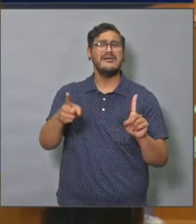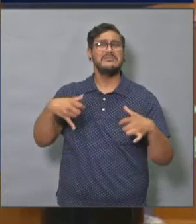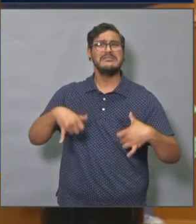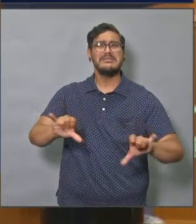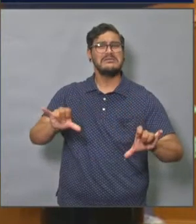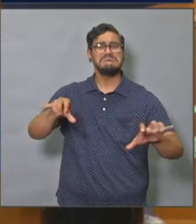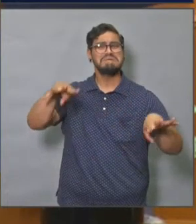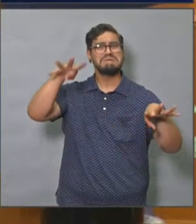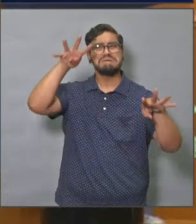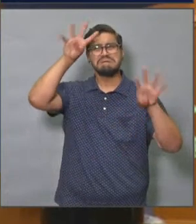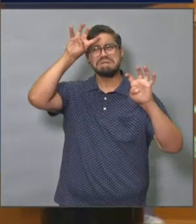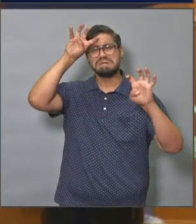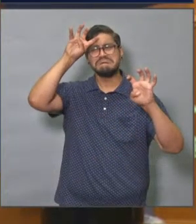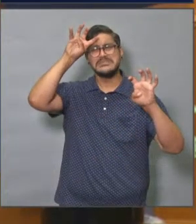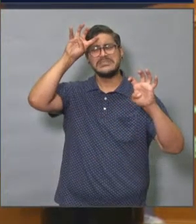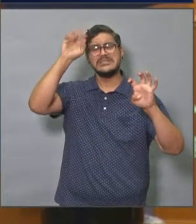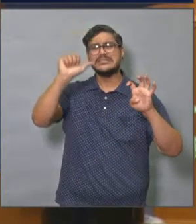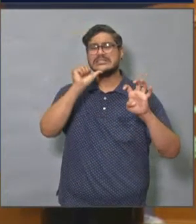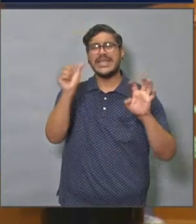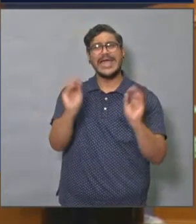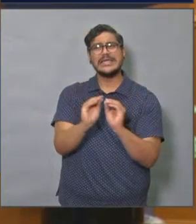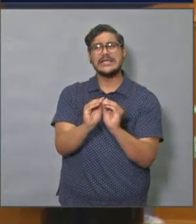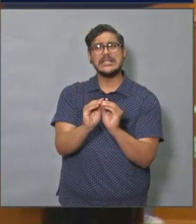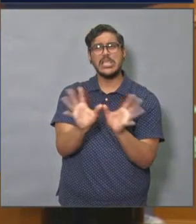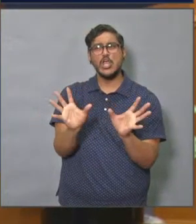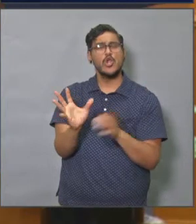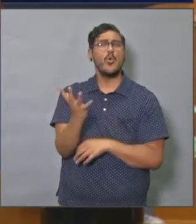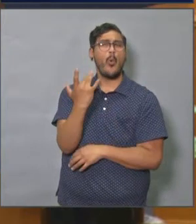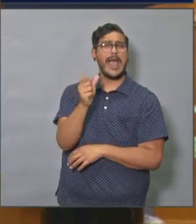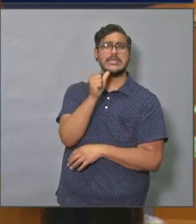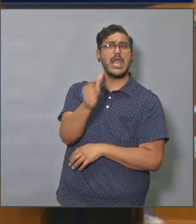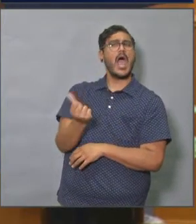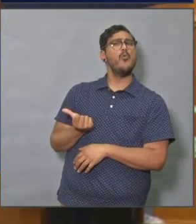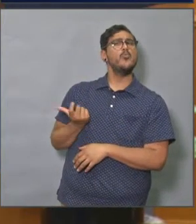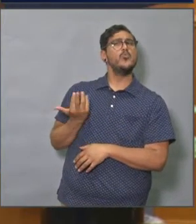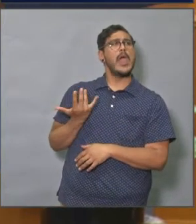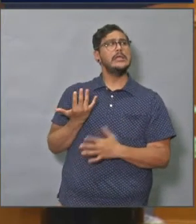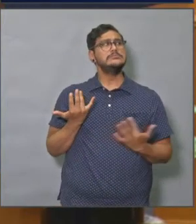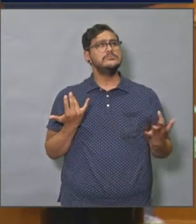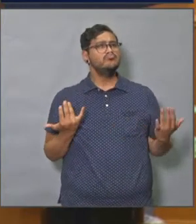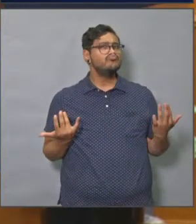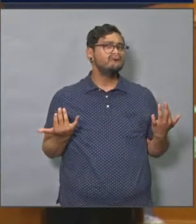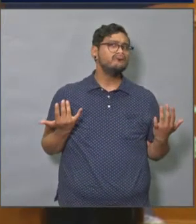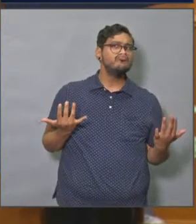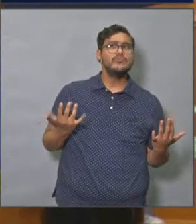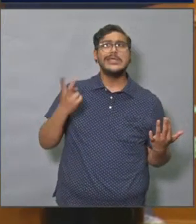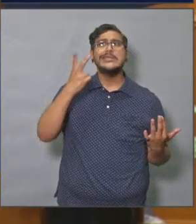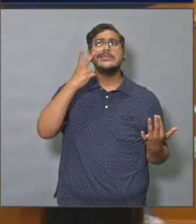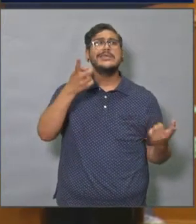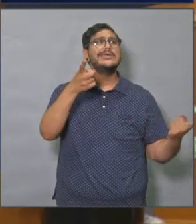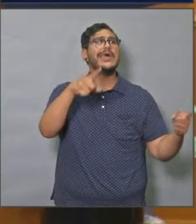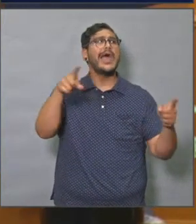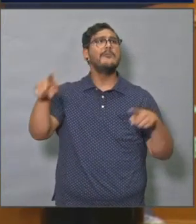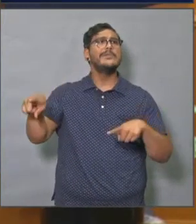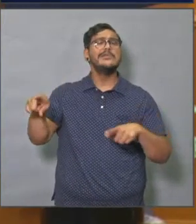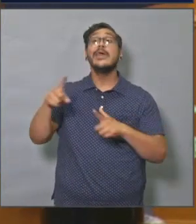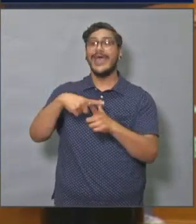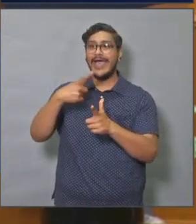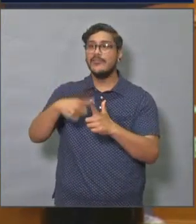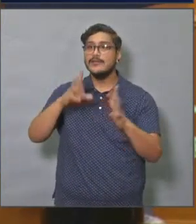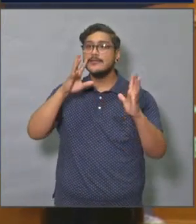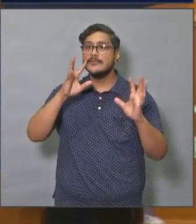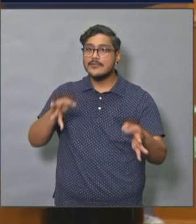why it wouldn't make more sense to wait a bit and see how things play out and see how the rate of transmission is